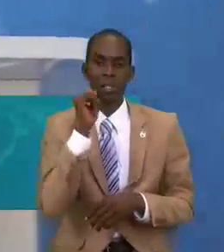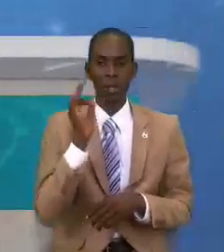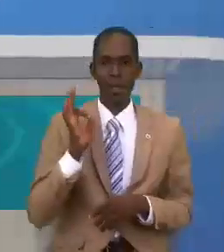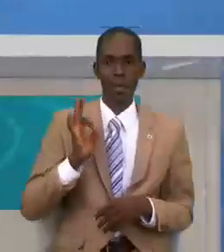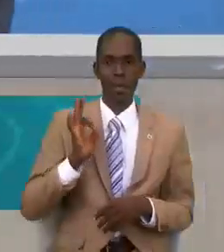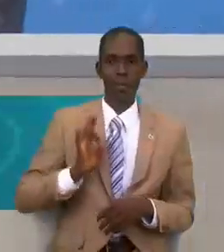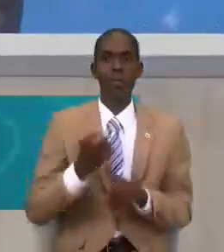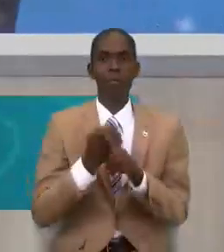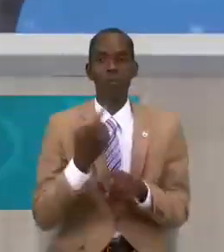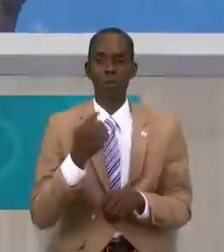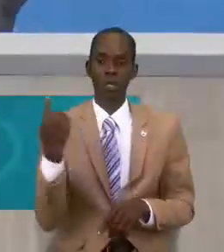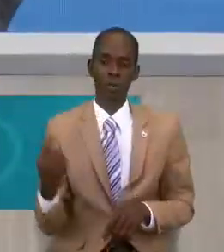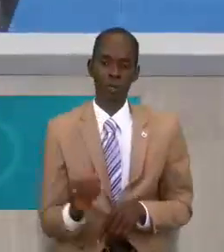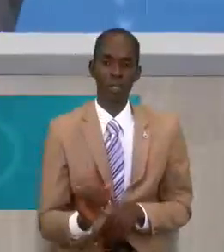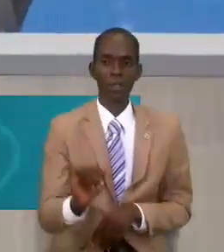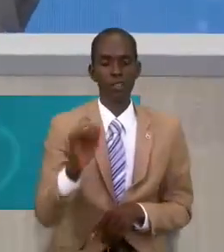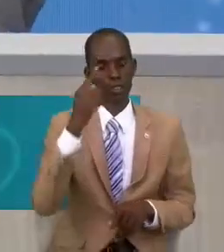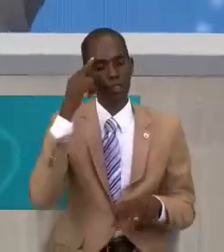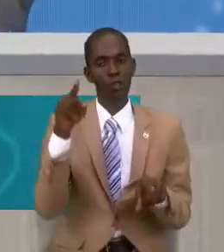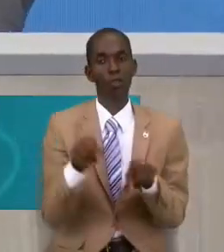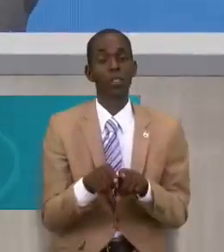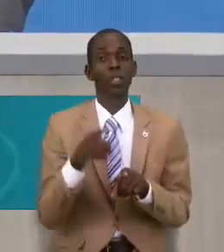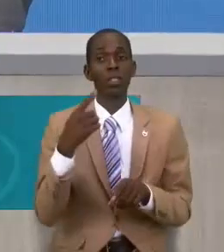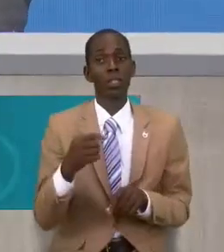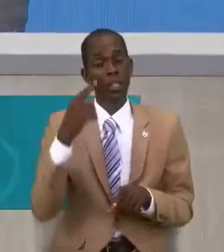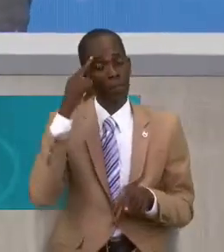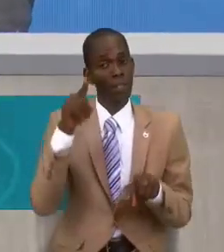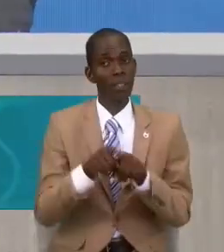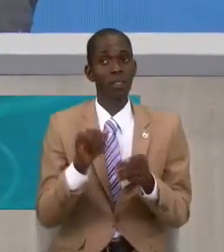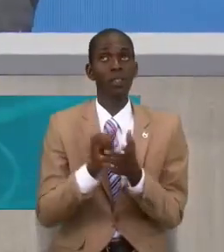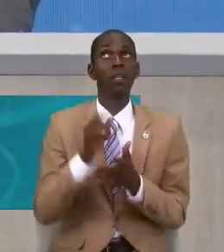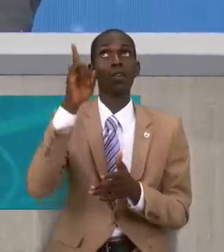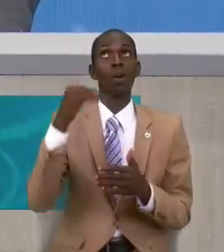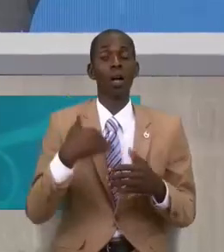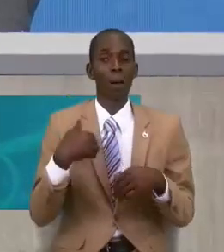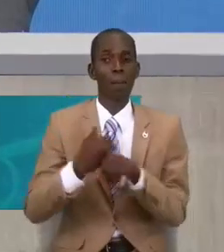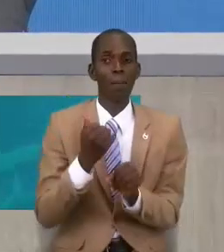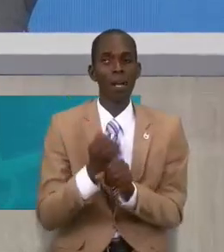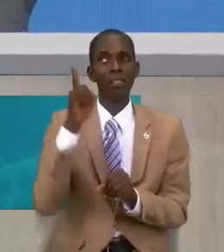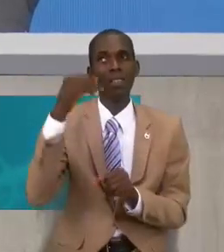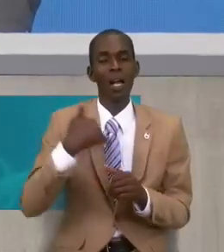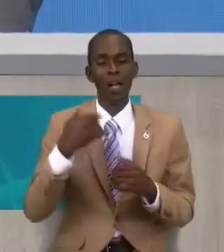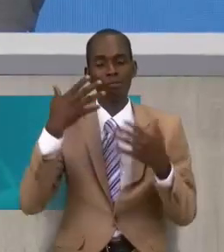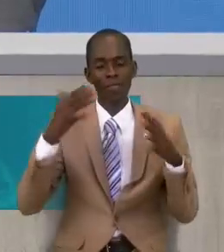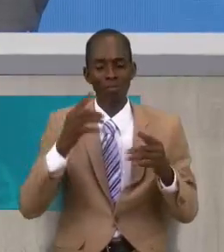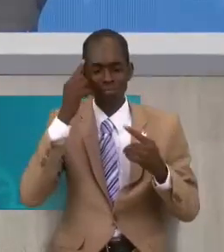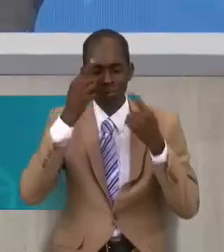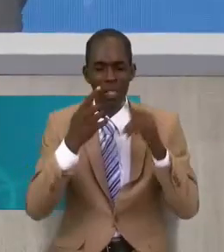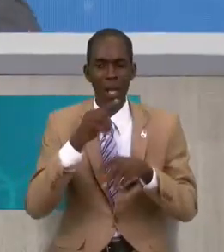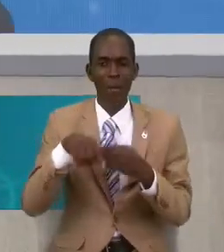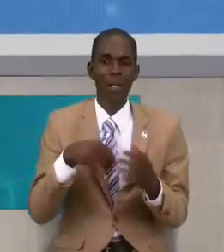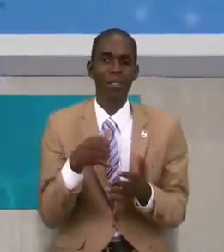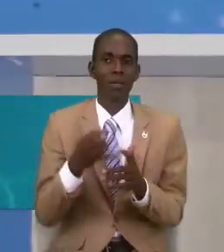made. He thought about it from all eternity, and now he has effected it through the sacrifice of the